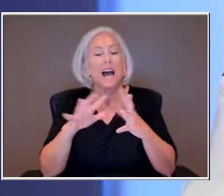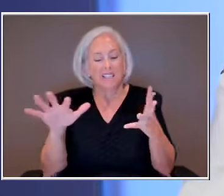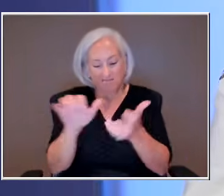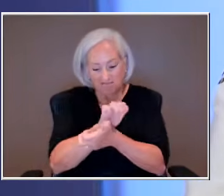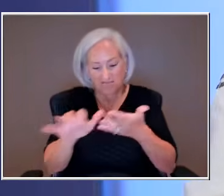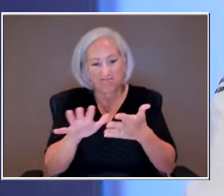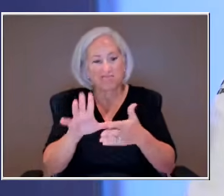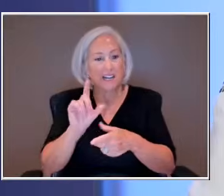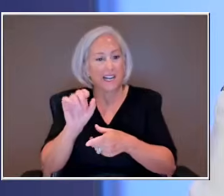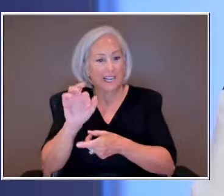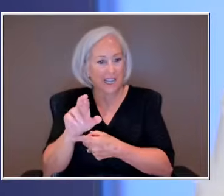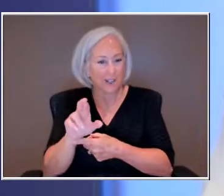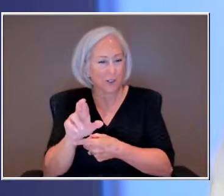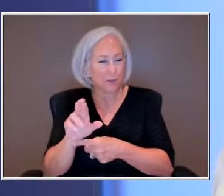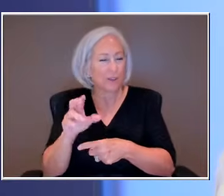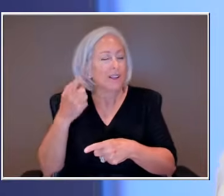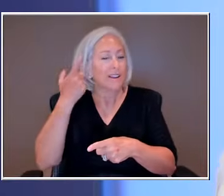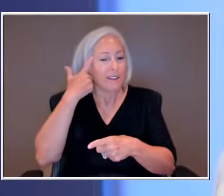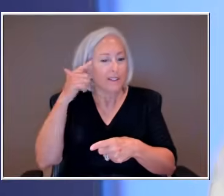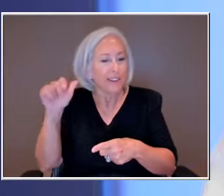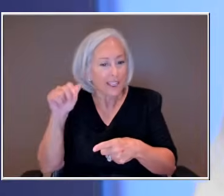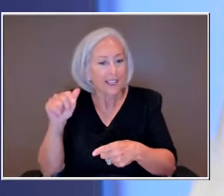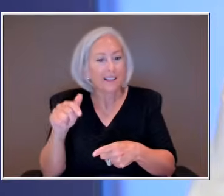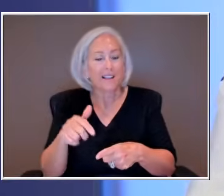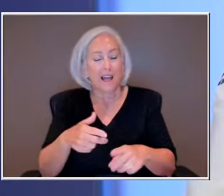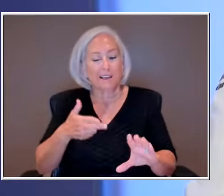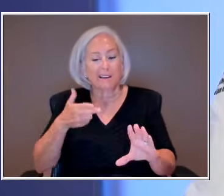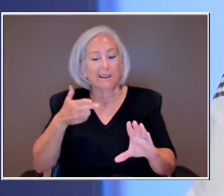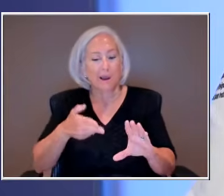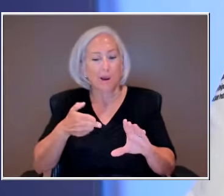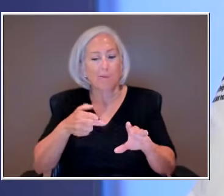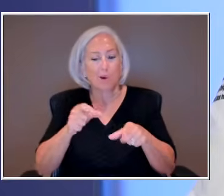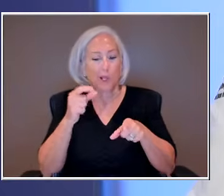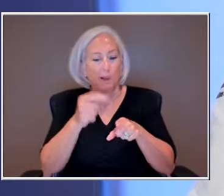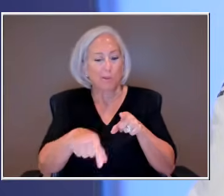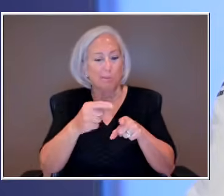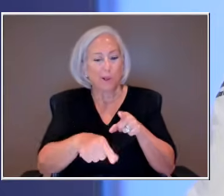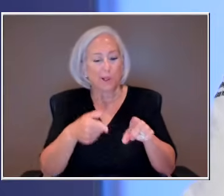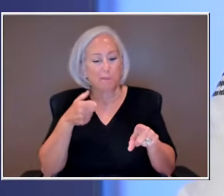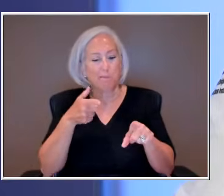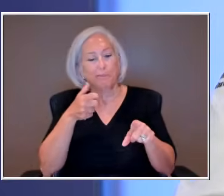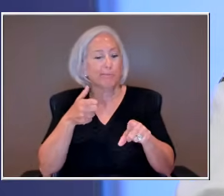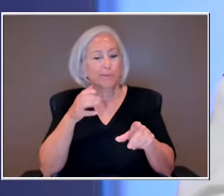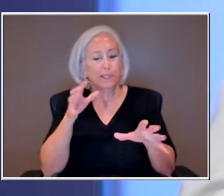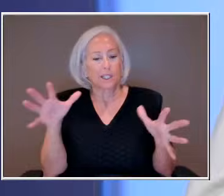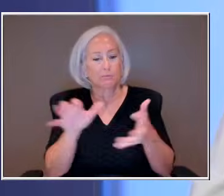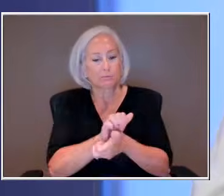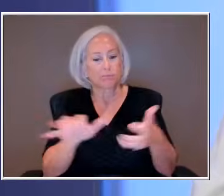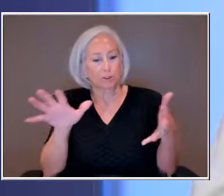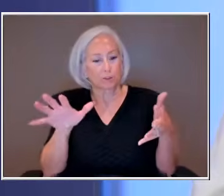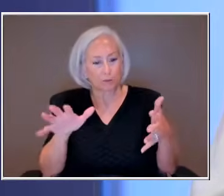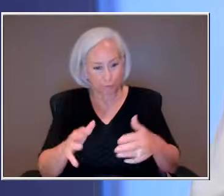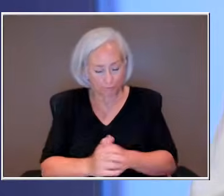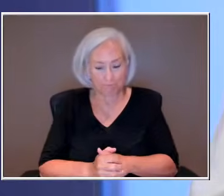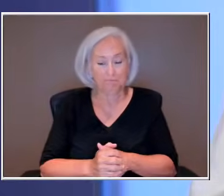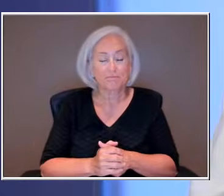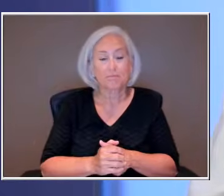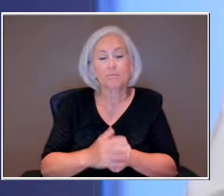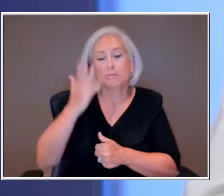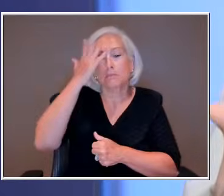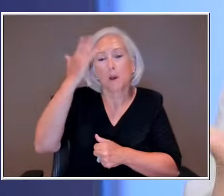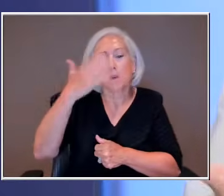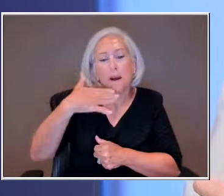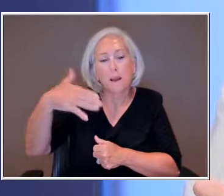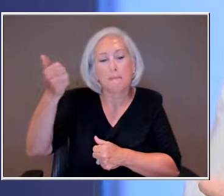just help it to kill the cancer cells. So why is it better in this case? Because the efficacy of this